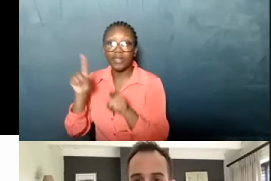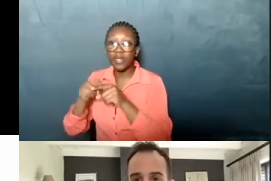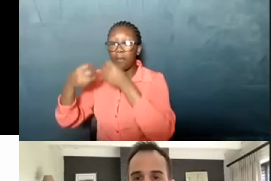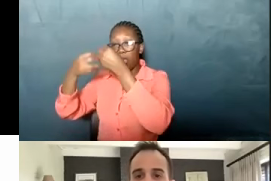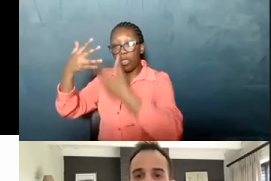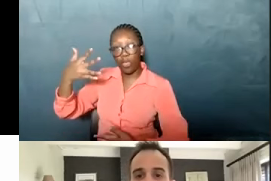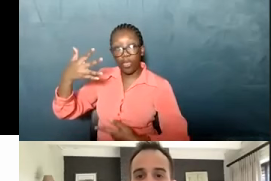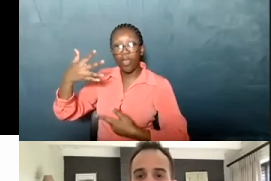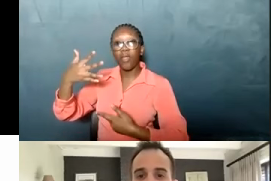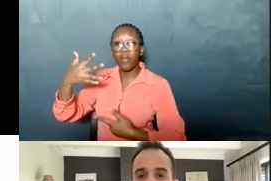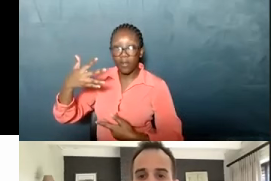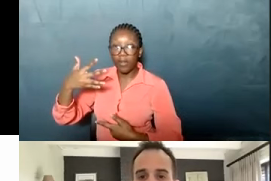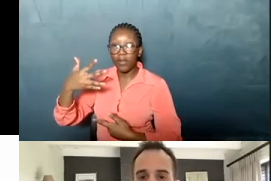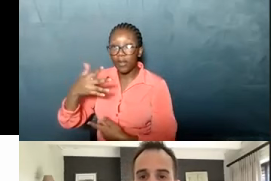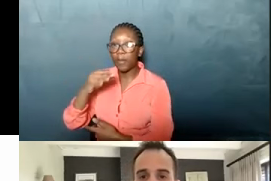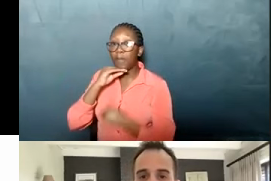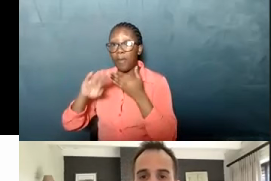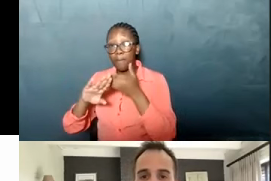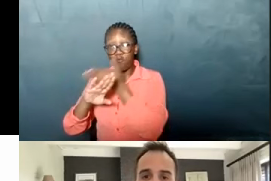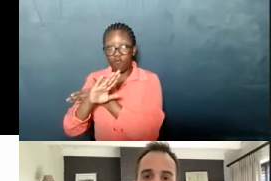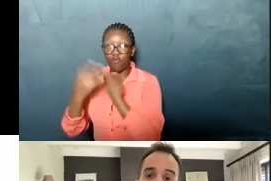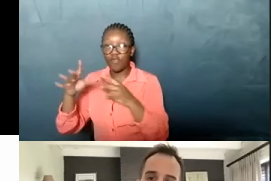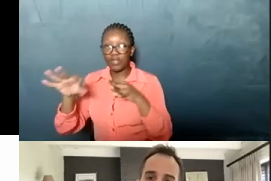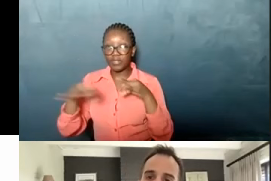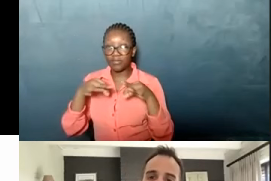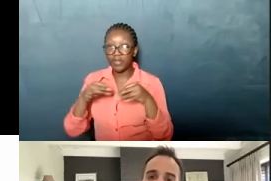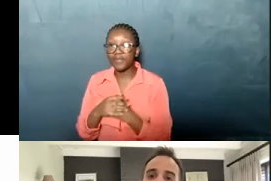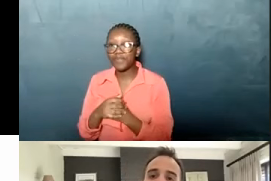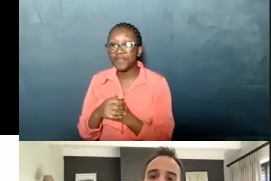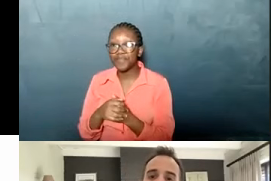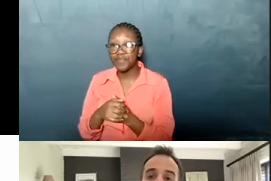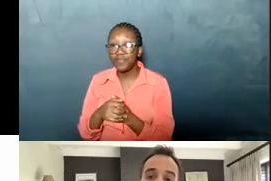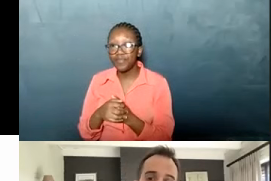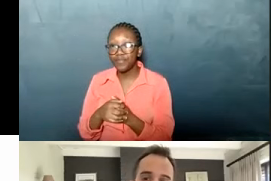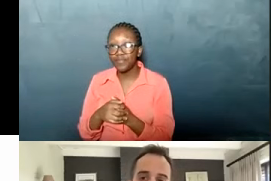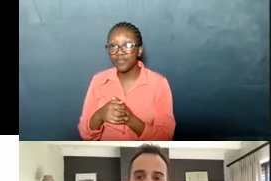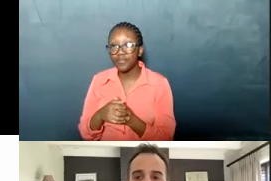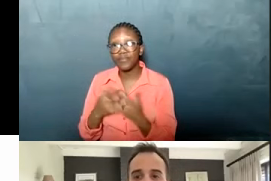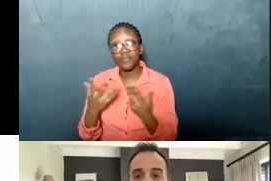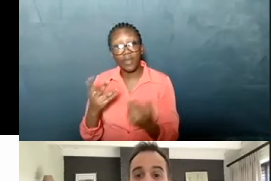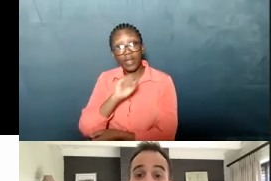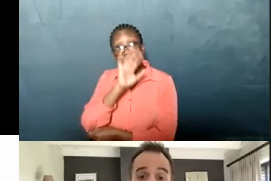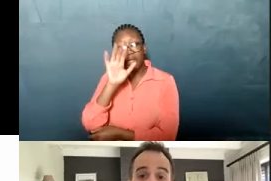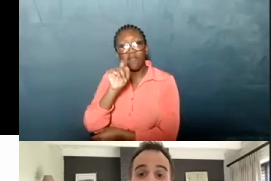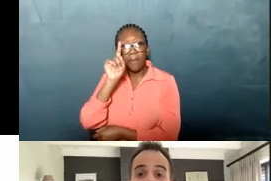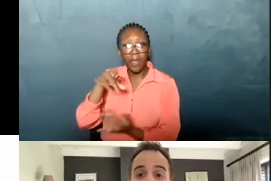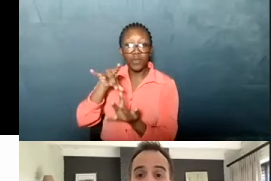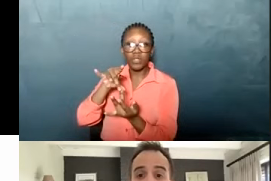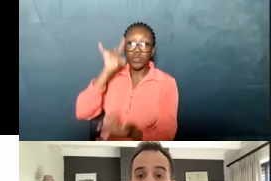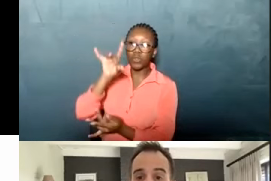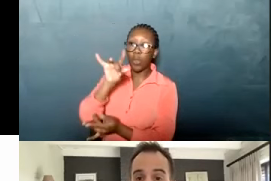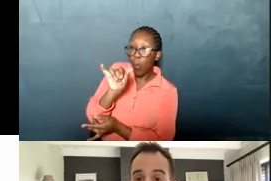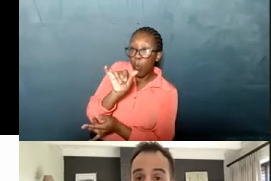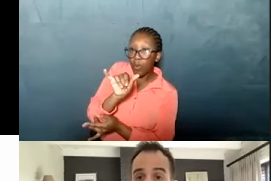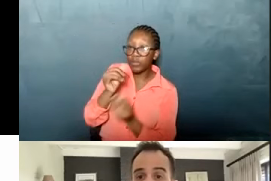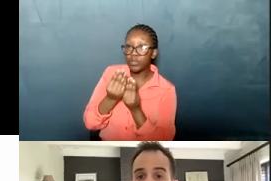right, and you heard them mentioned earlier already. So South Africa should determine which interventions best suit